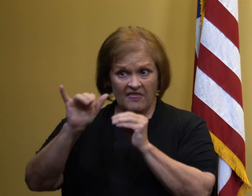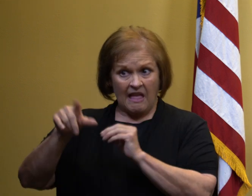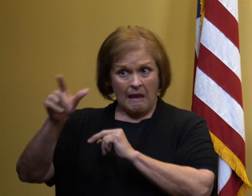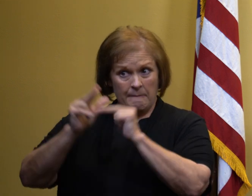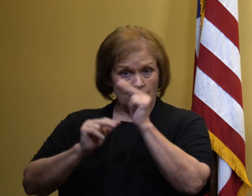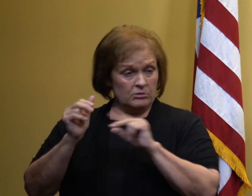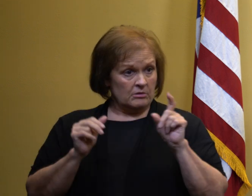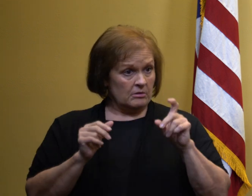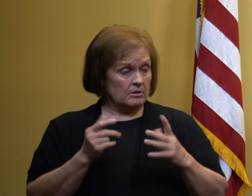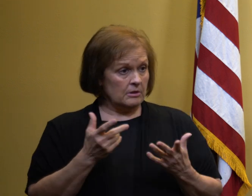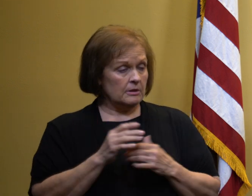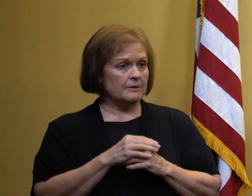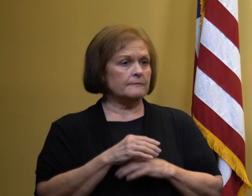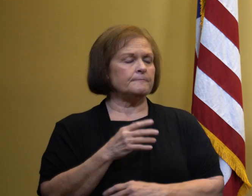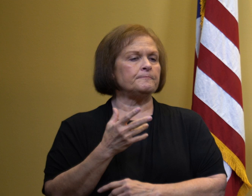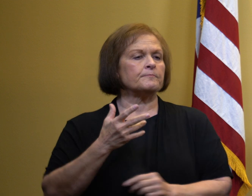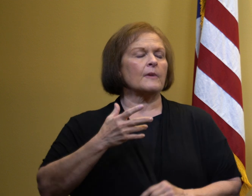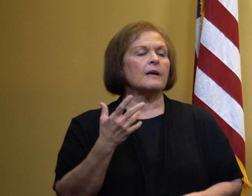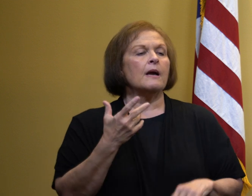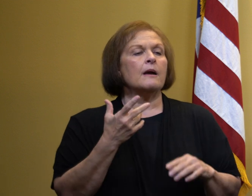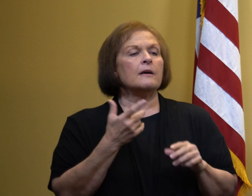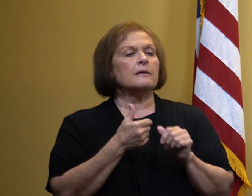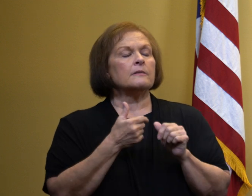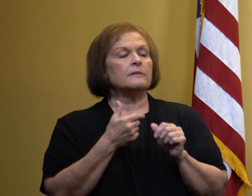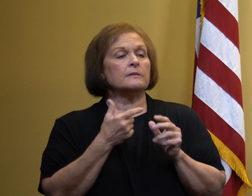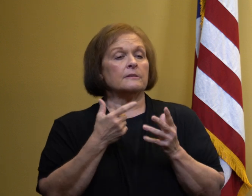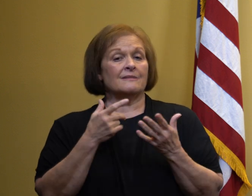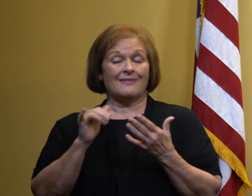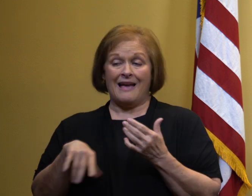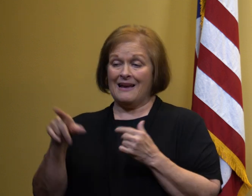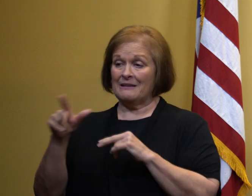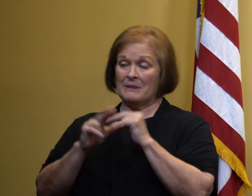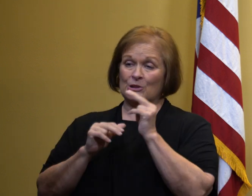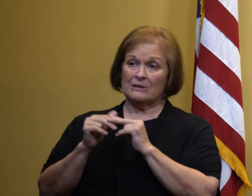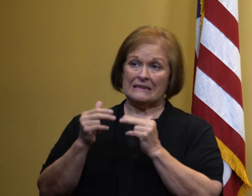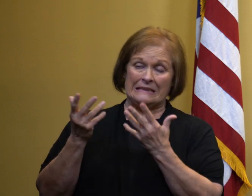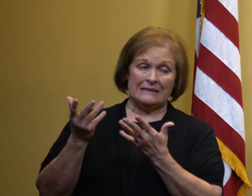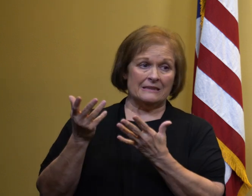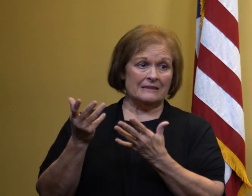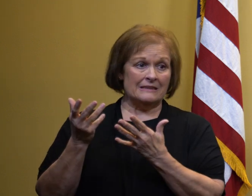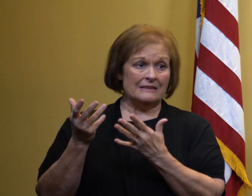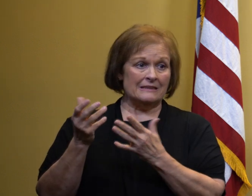given What I the do state? know, well, given the state, given the state that it's in, and as I mentioned,